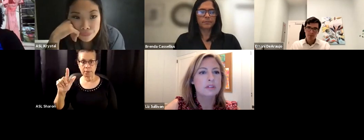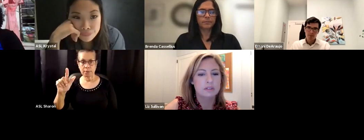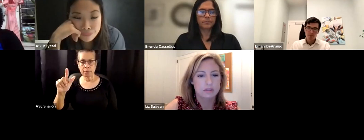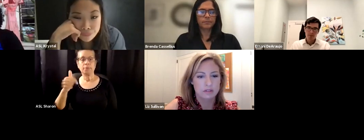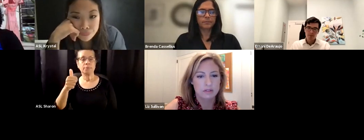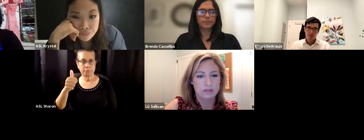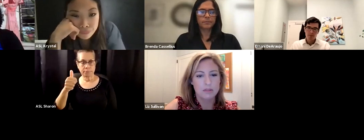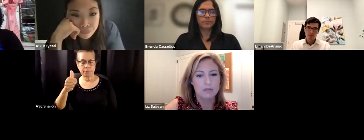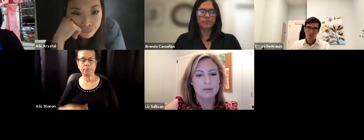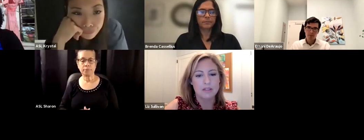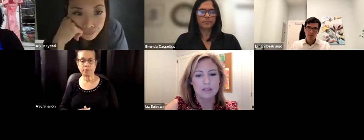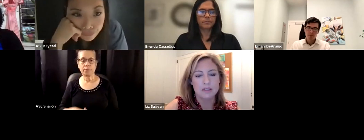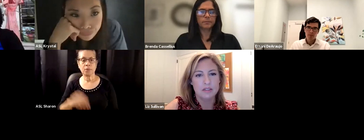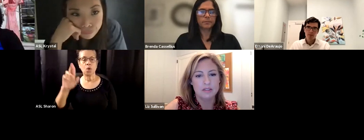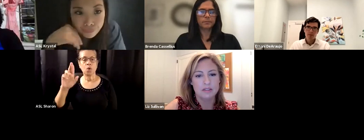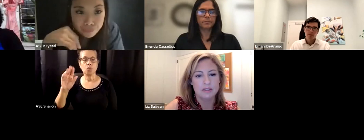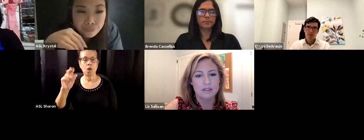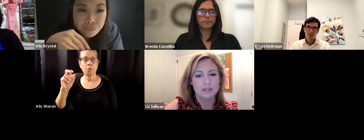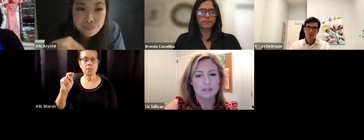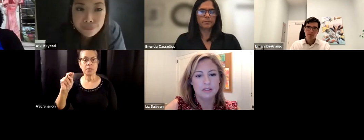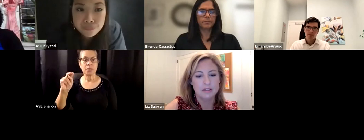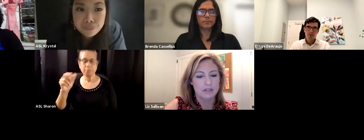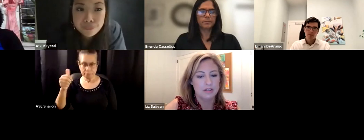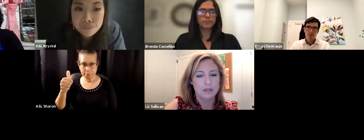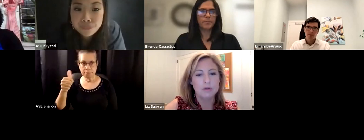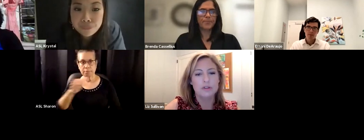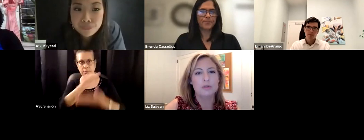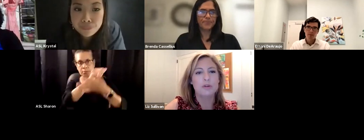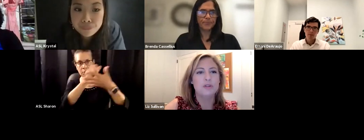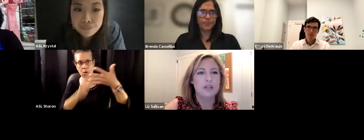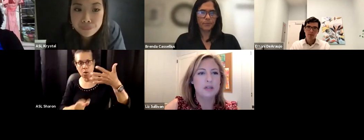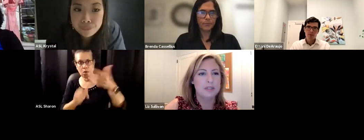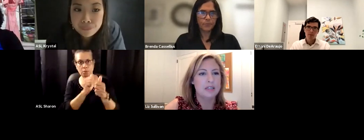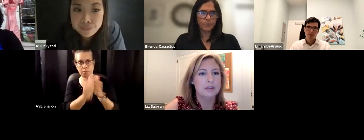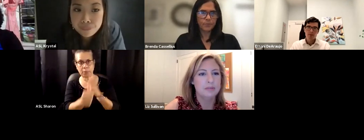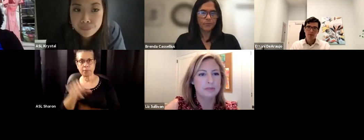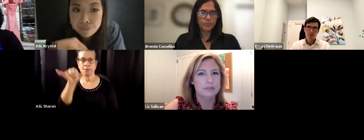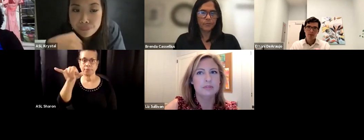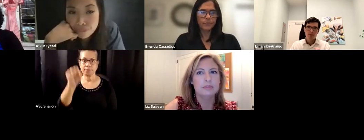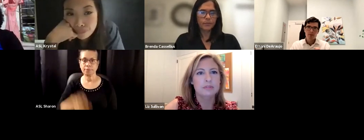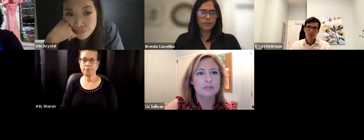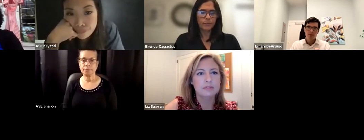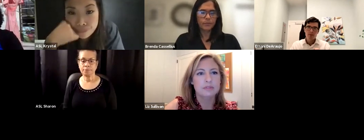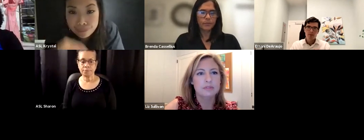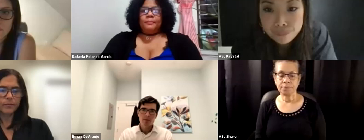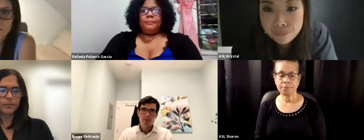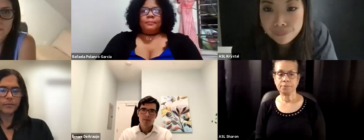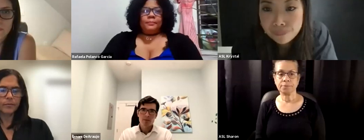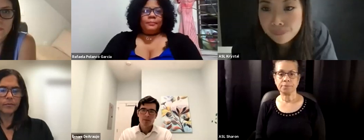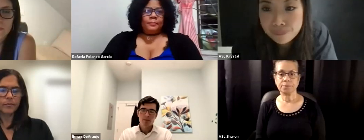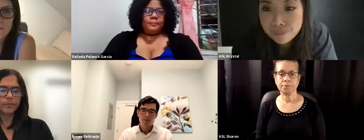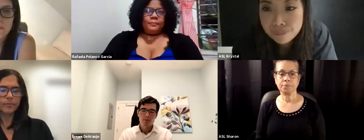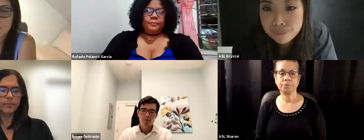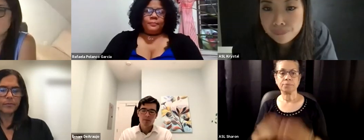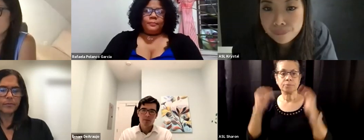yes ms robinson yes promotion is approved unanimously thank you our